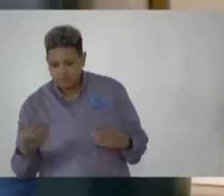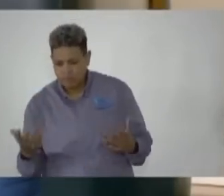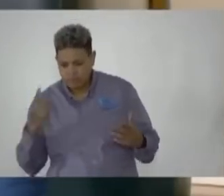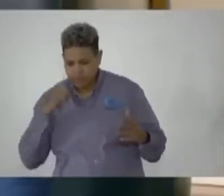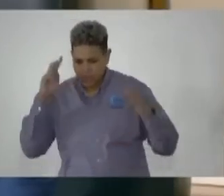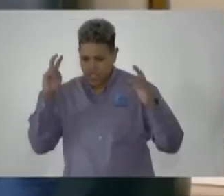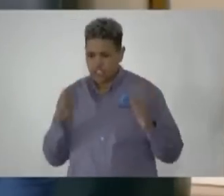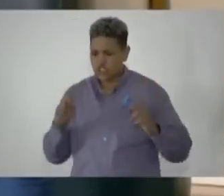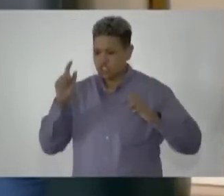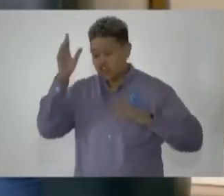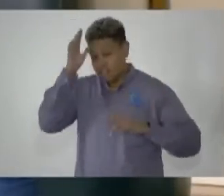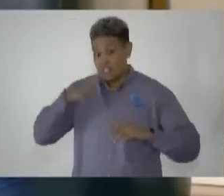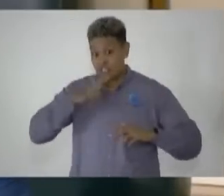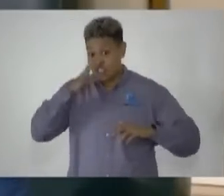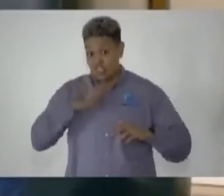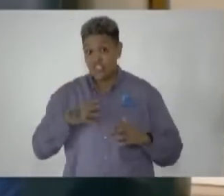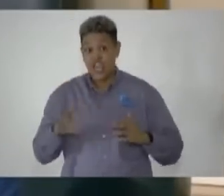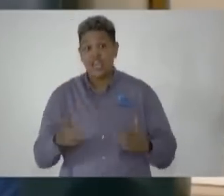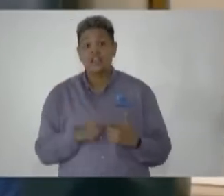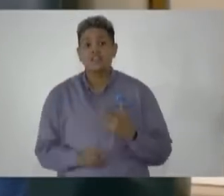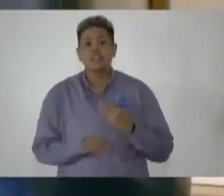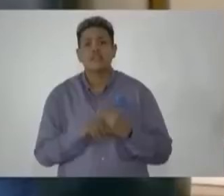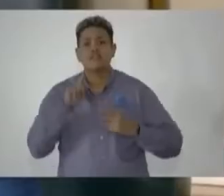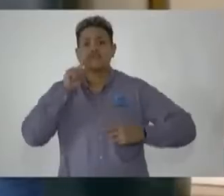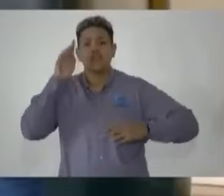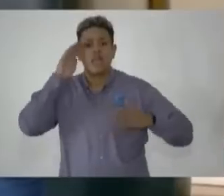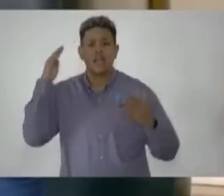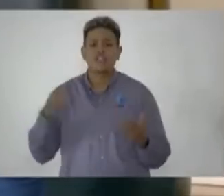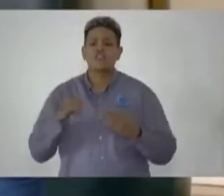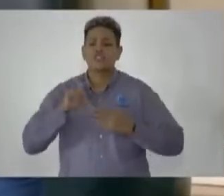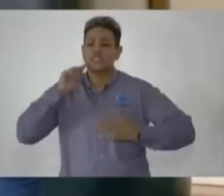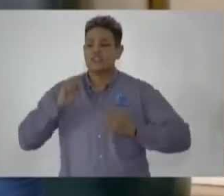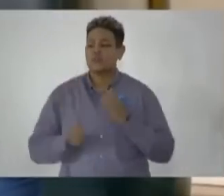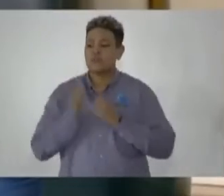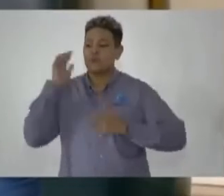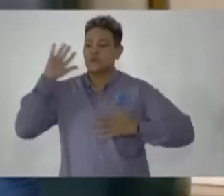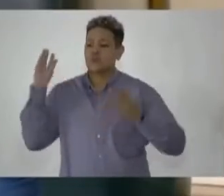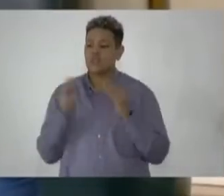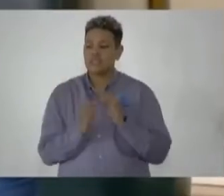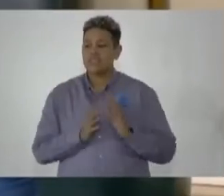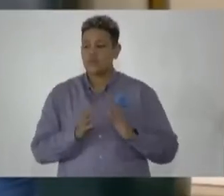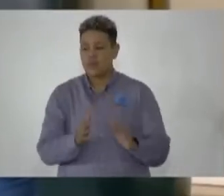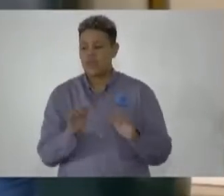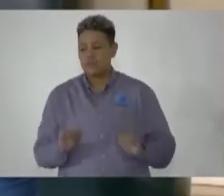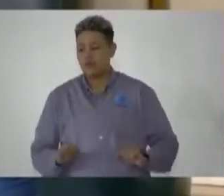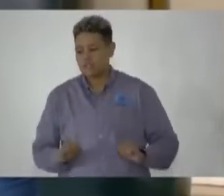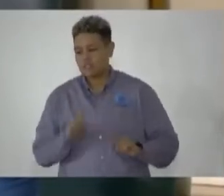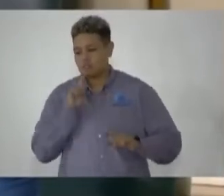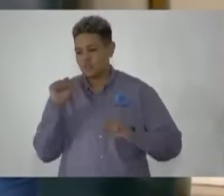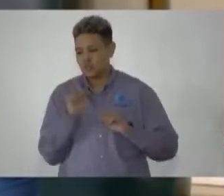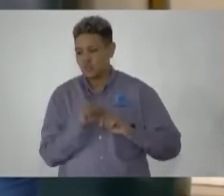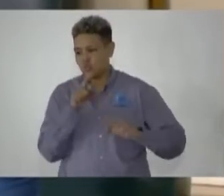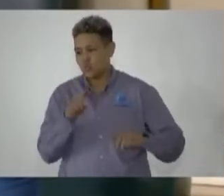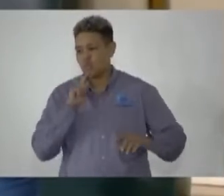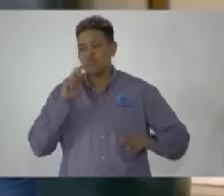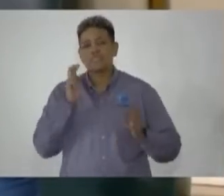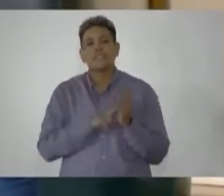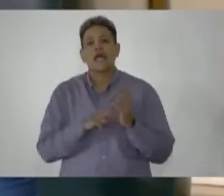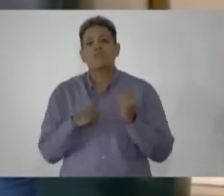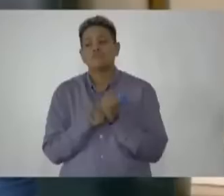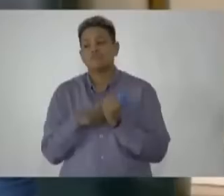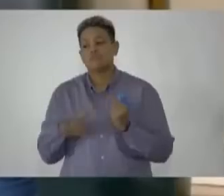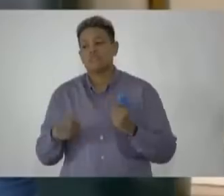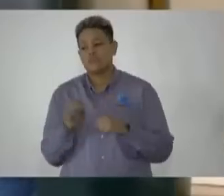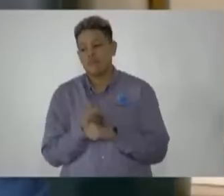issues of gender are addressed in the most holistic way possible. and she's been a true stalwart in this